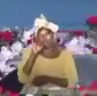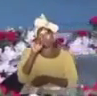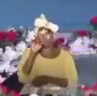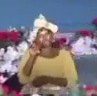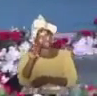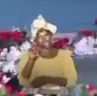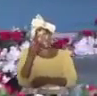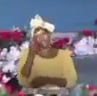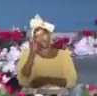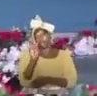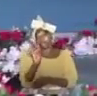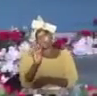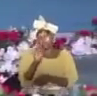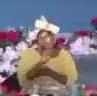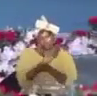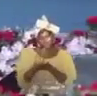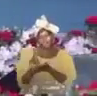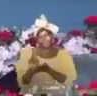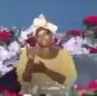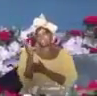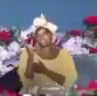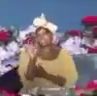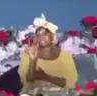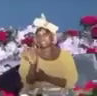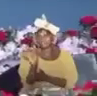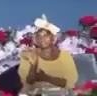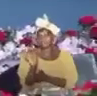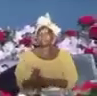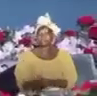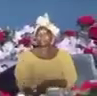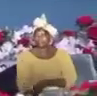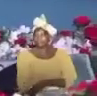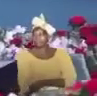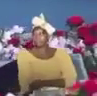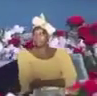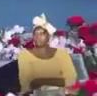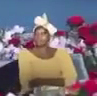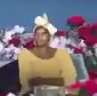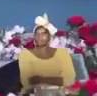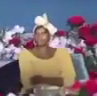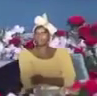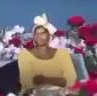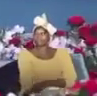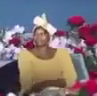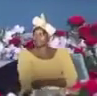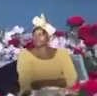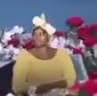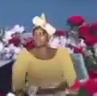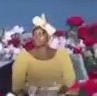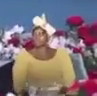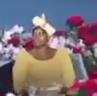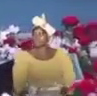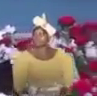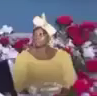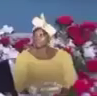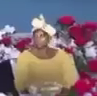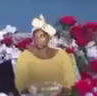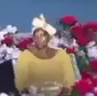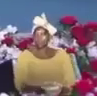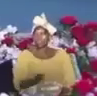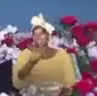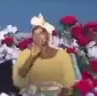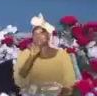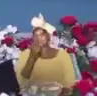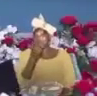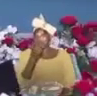2 Corinthians 4 and verse 8. I usually would like us to read together. I hope we can. Otherwise, I'll just read alone. 2